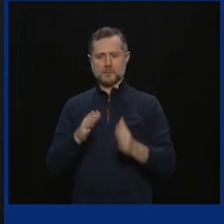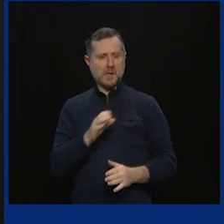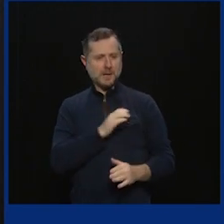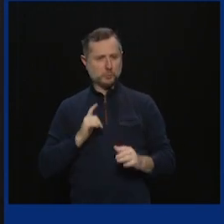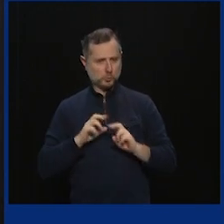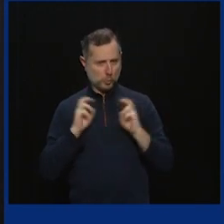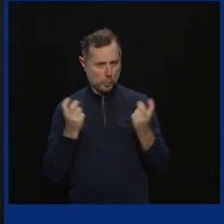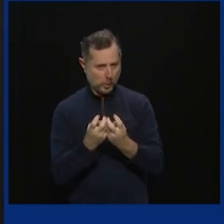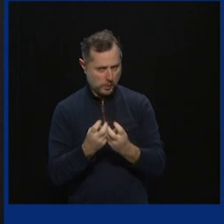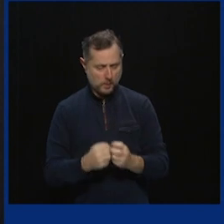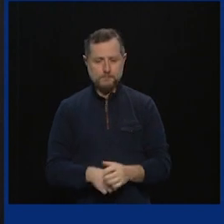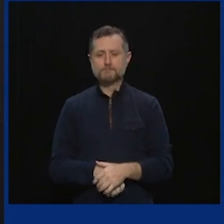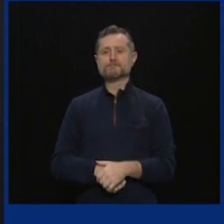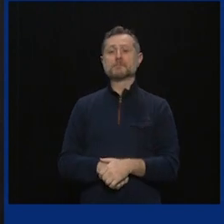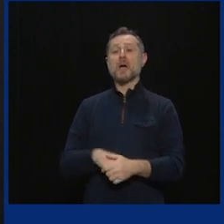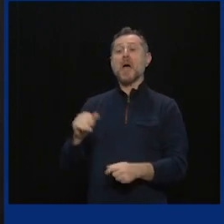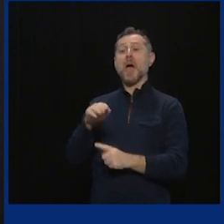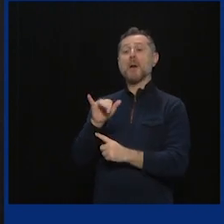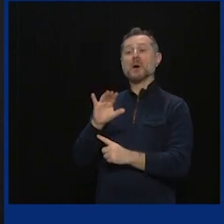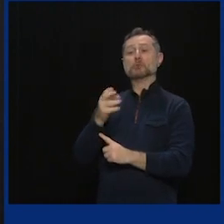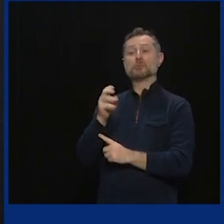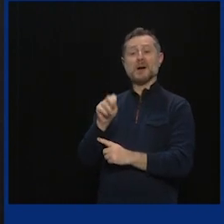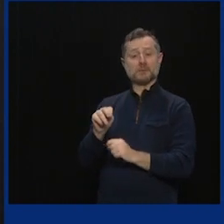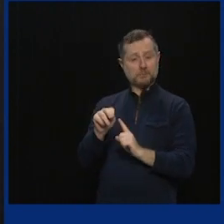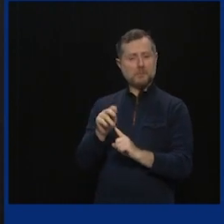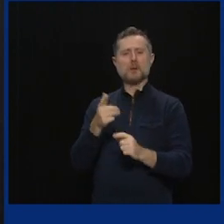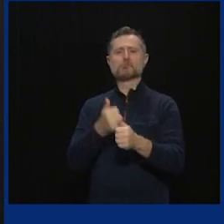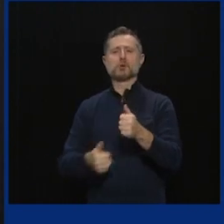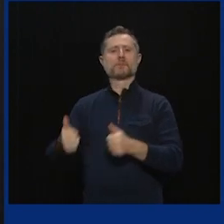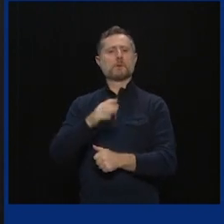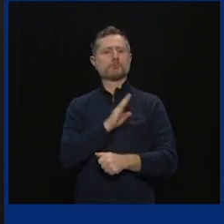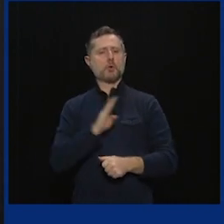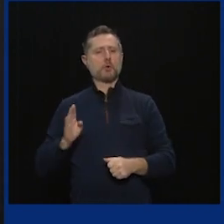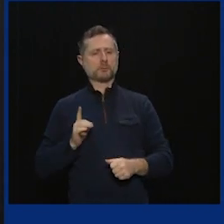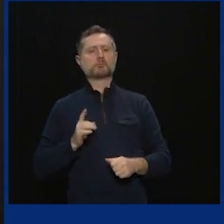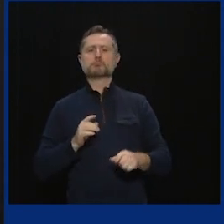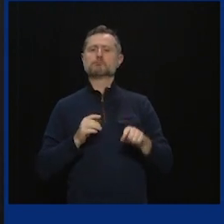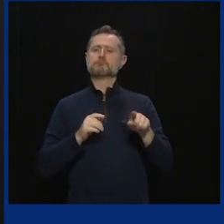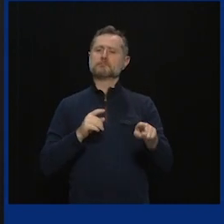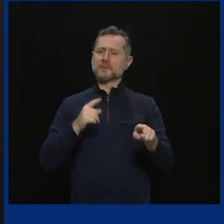Amy Chin, who's president of the board of Think Chinatown, who was very creative.